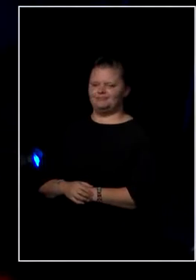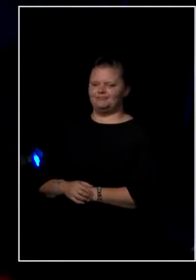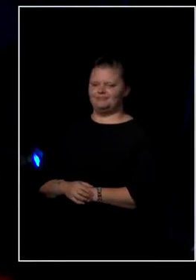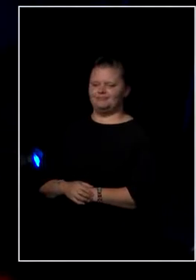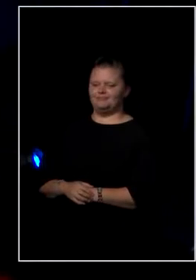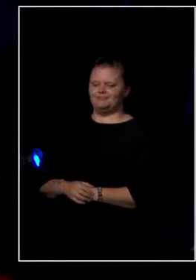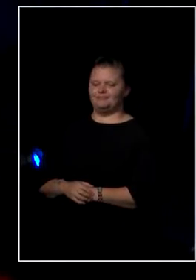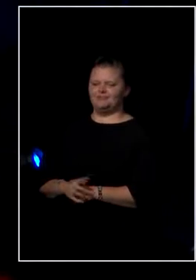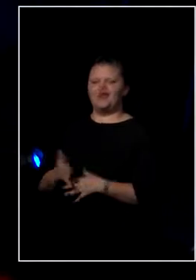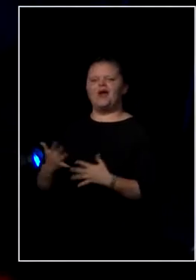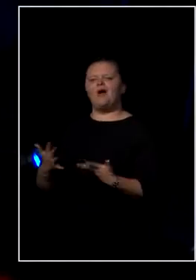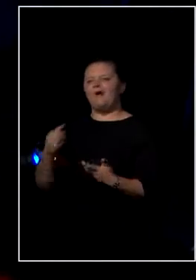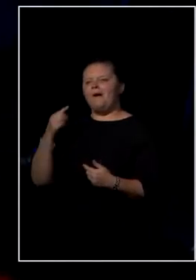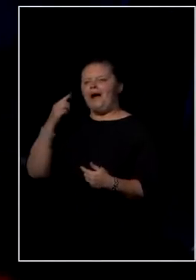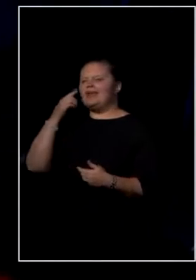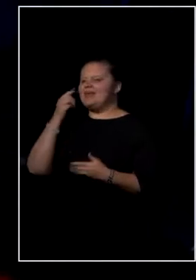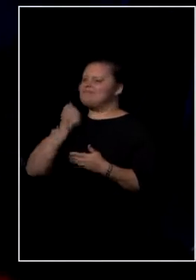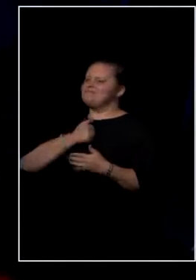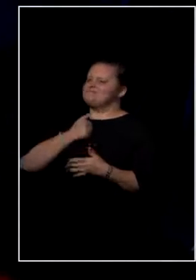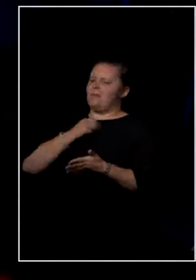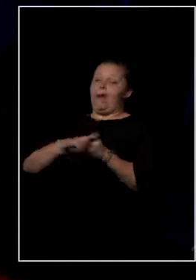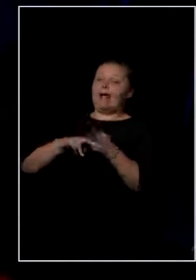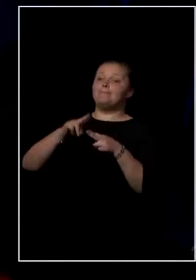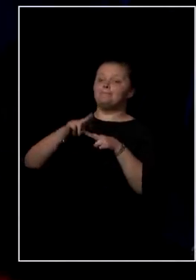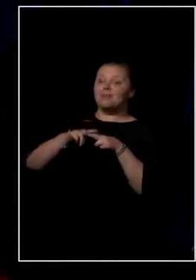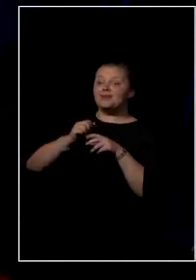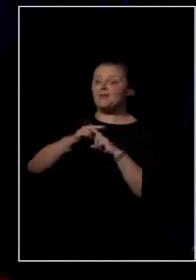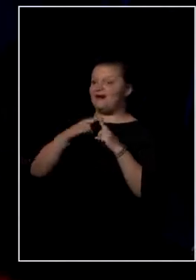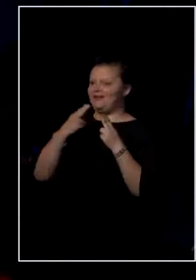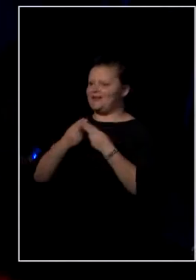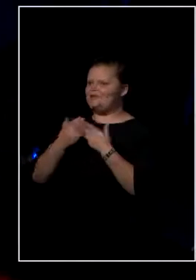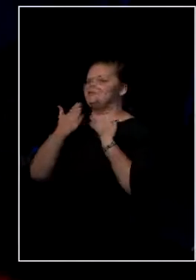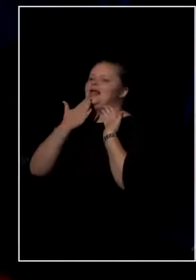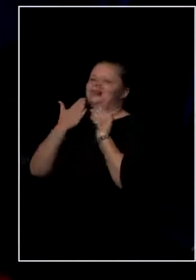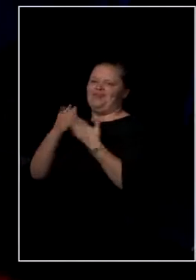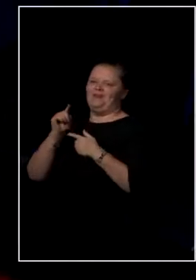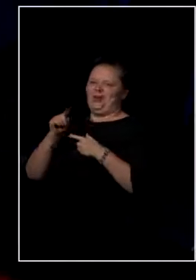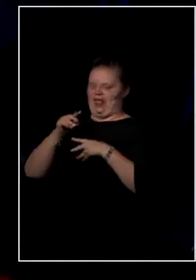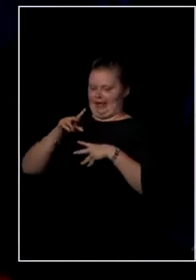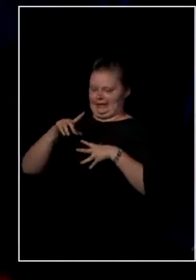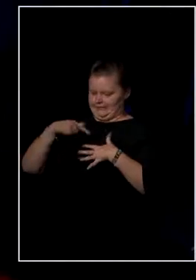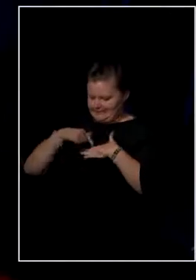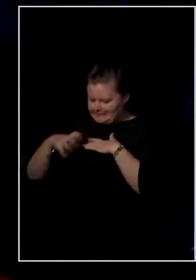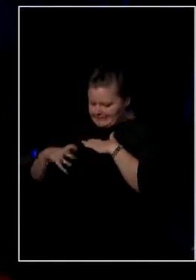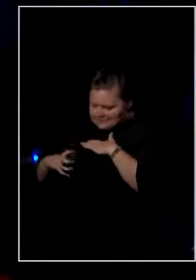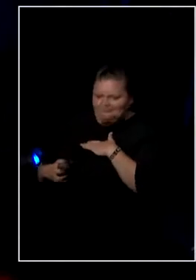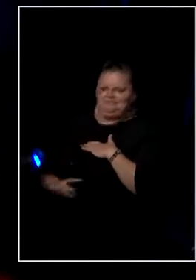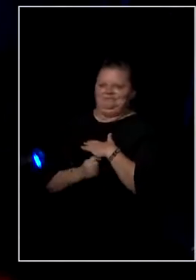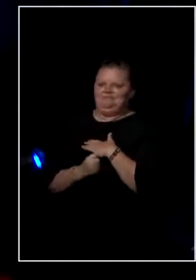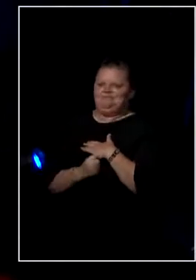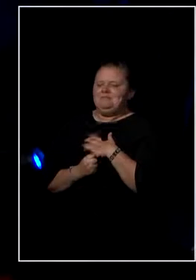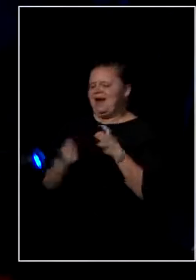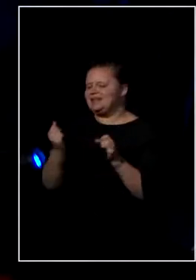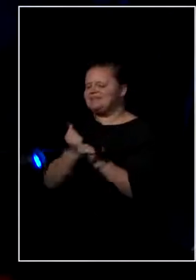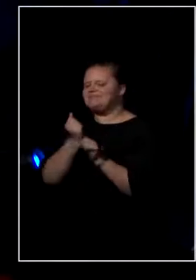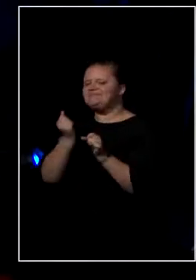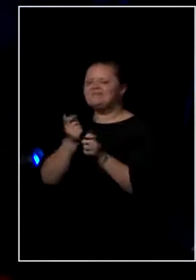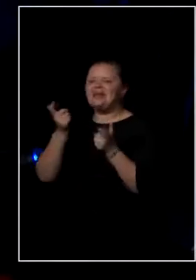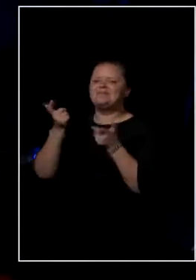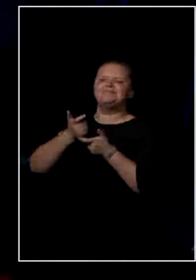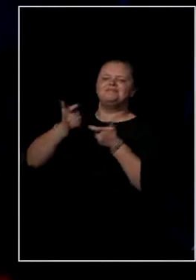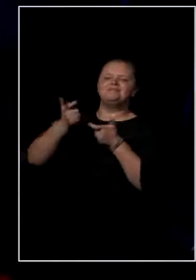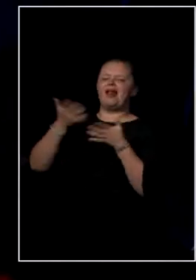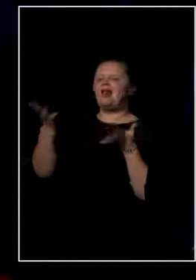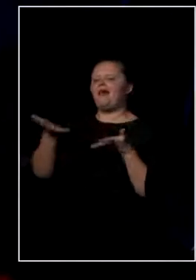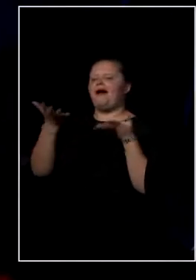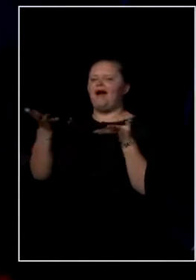I think I have my parents and my family to thank for that innate need to make light of stuff. Because, yeah, it's a defence